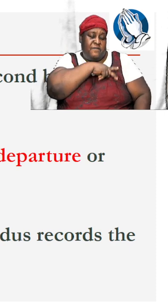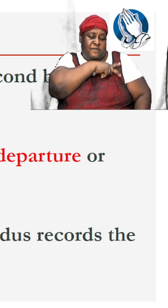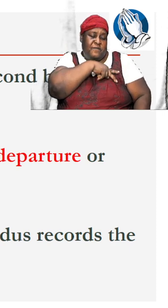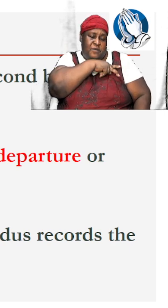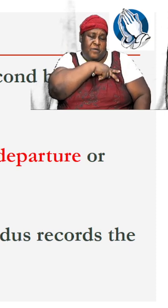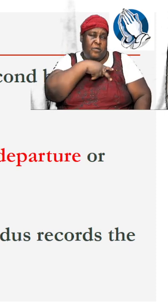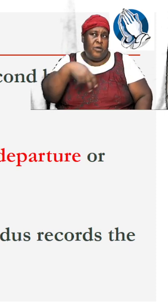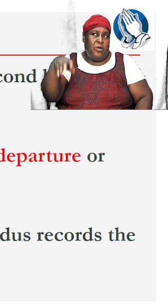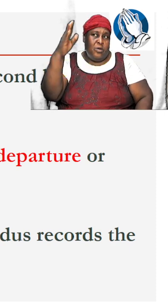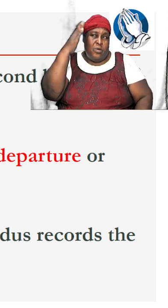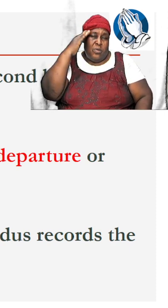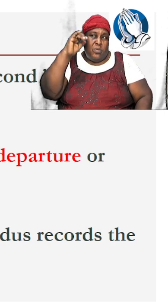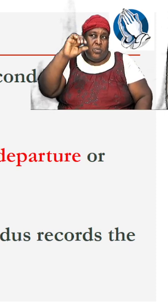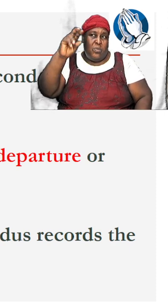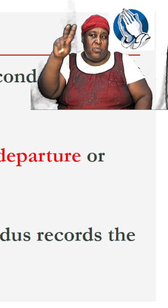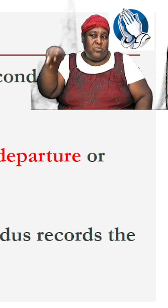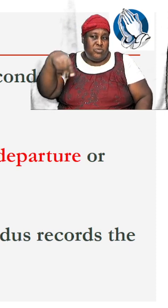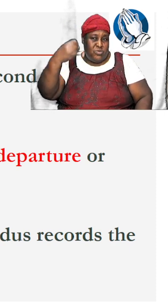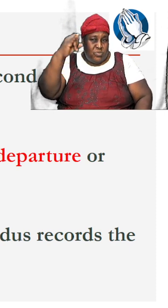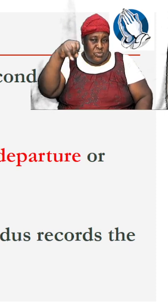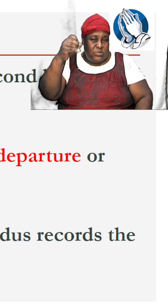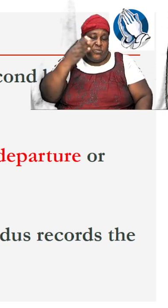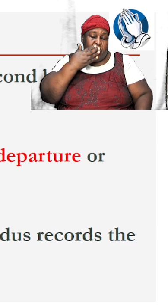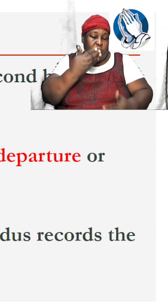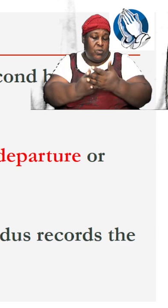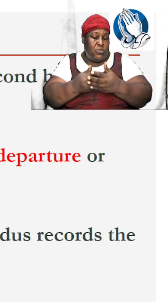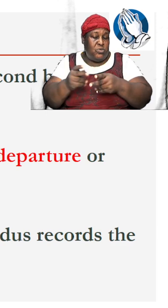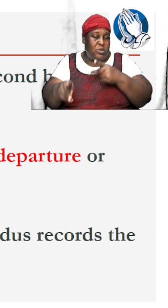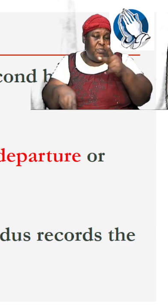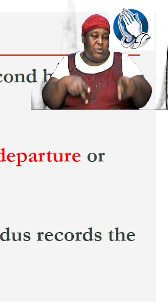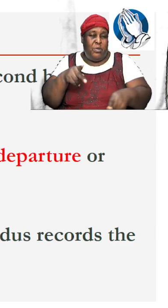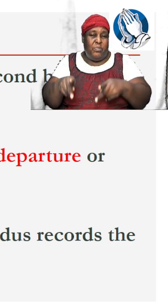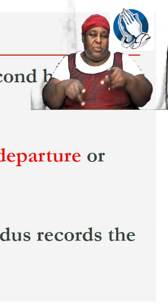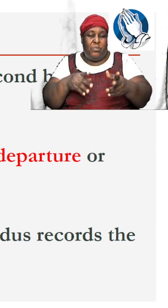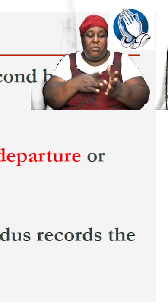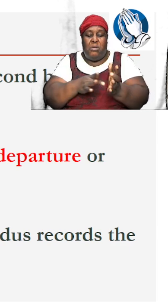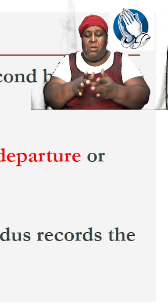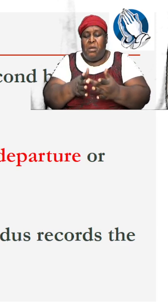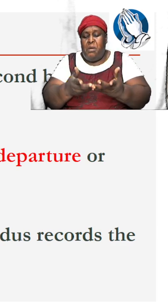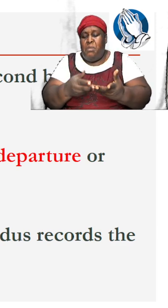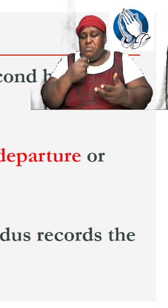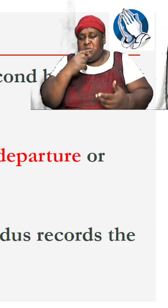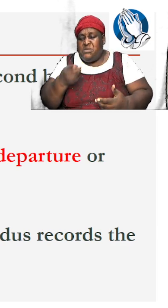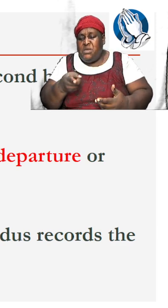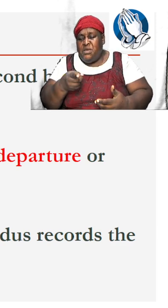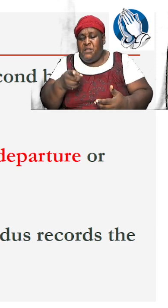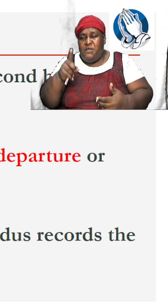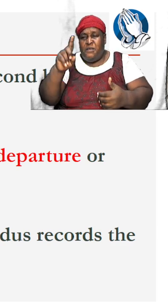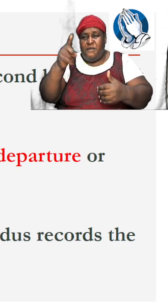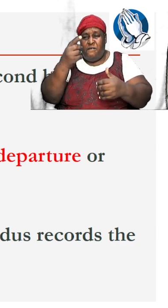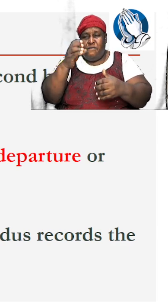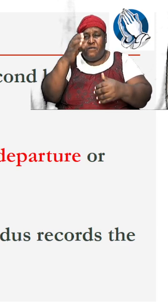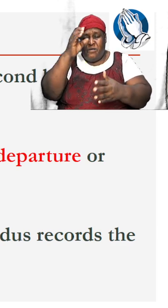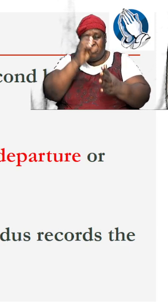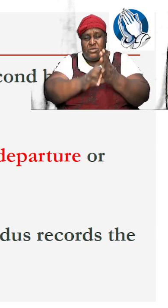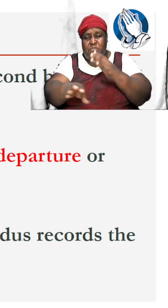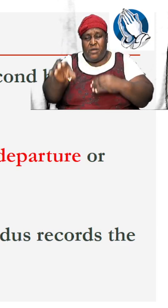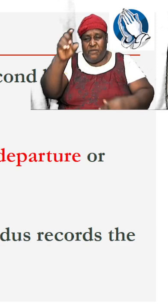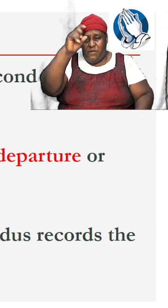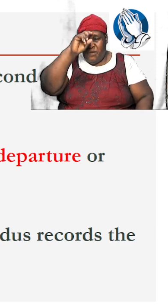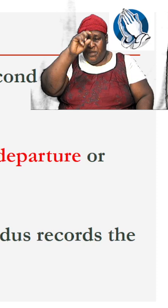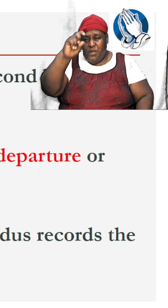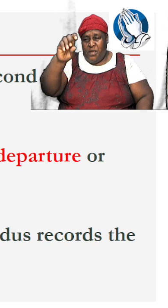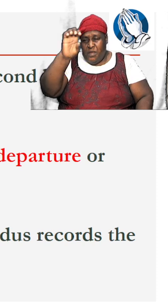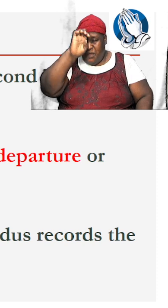and he was good to the people. But the Bible clearly said in the first chapter of Exodus that there